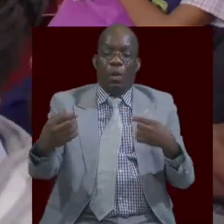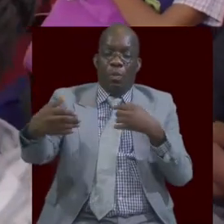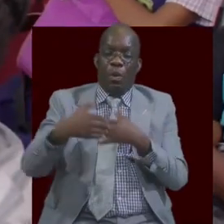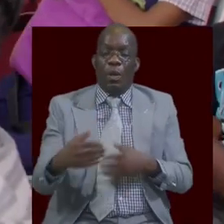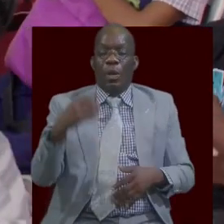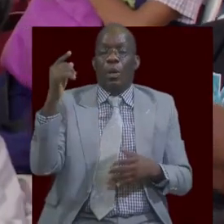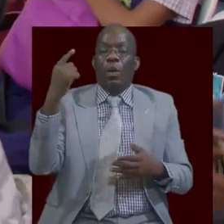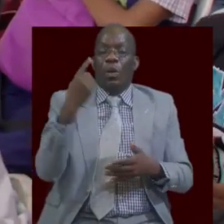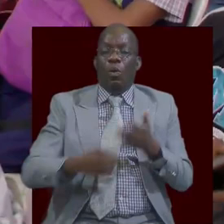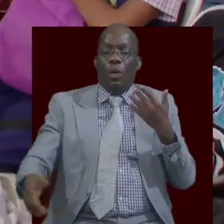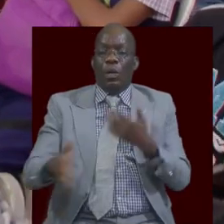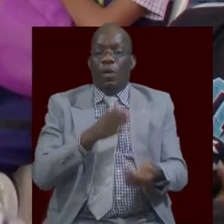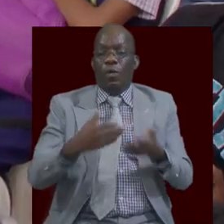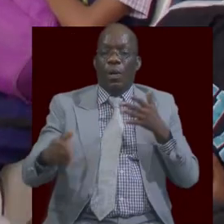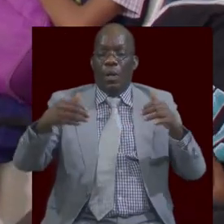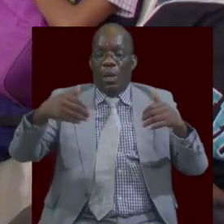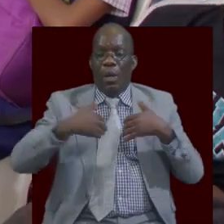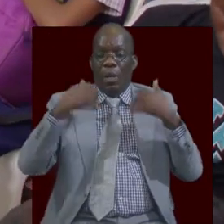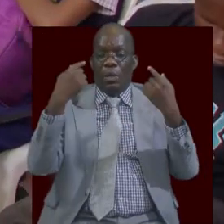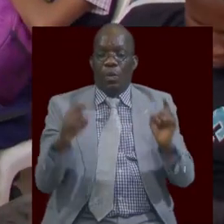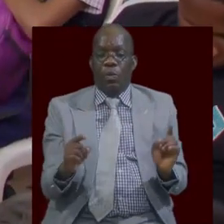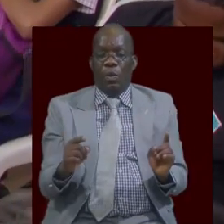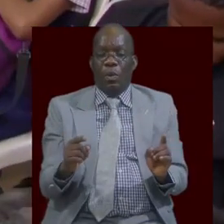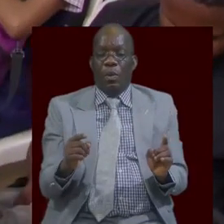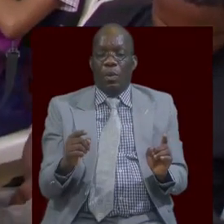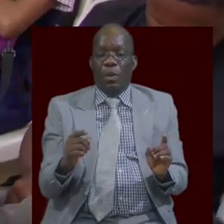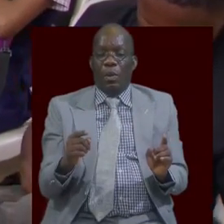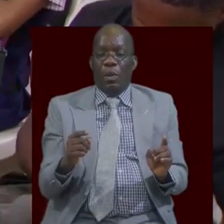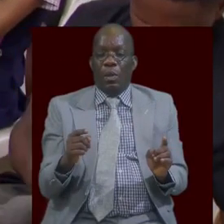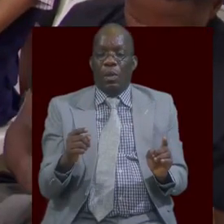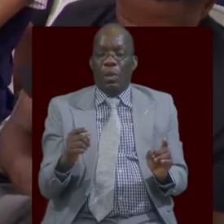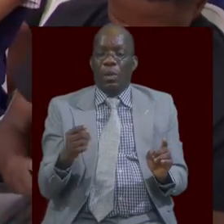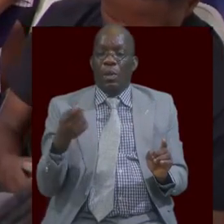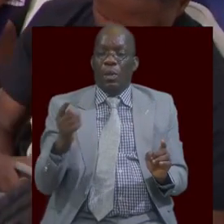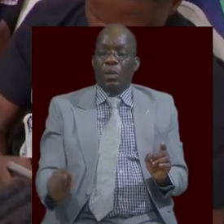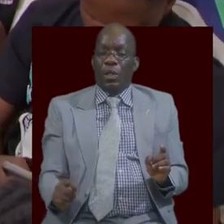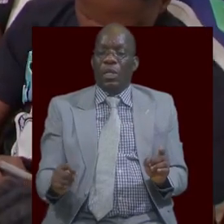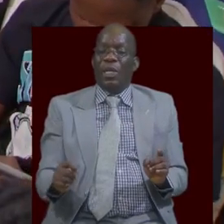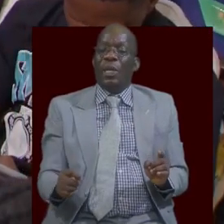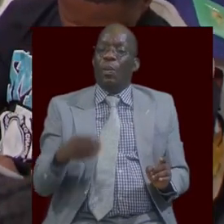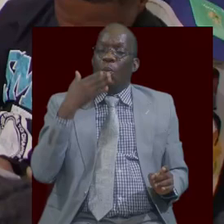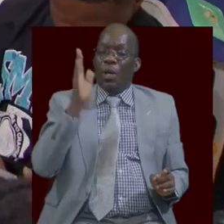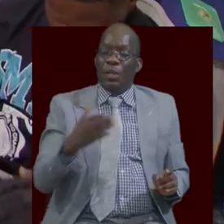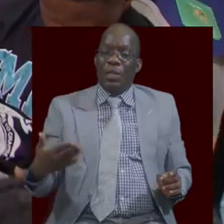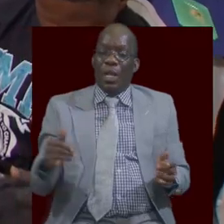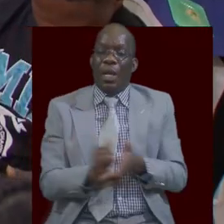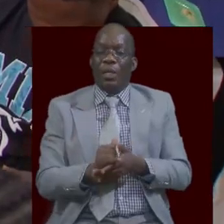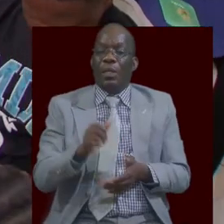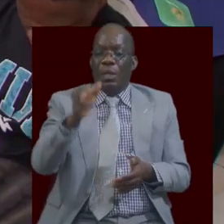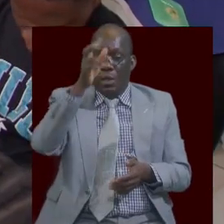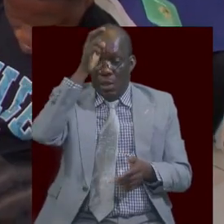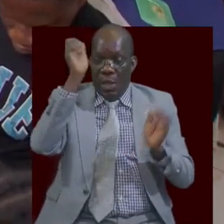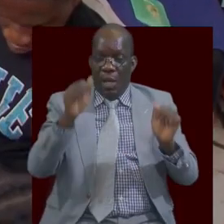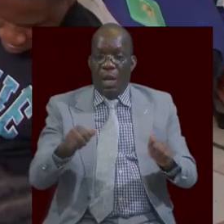Whatever has happened, the worst that Satan could do in your life will not